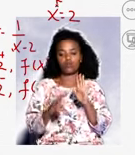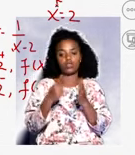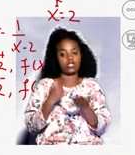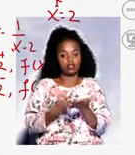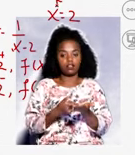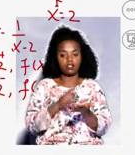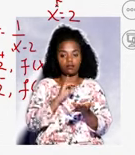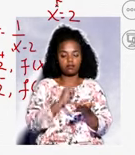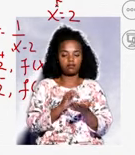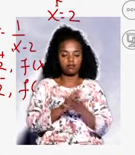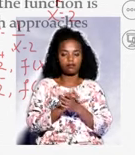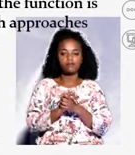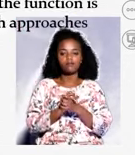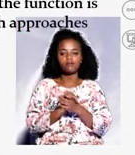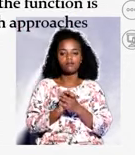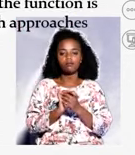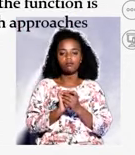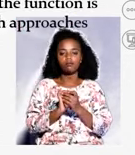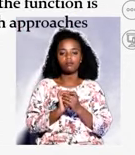it.